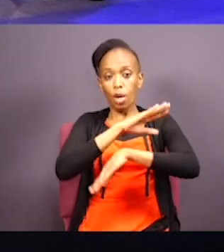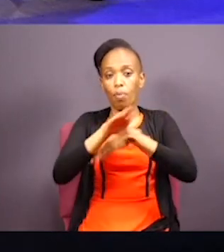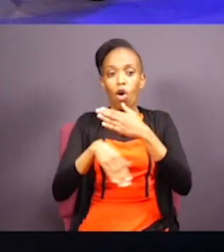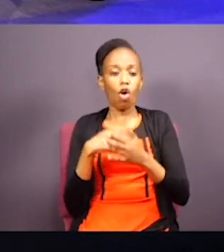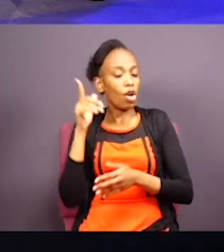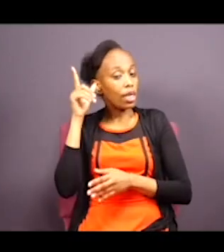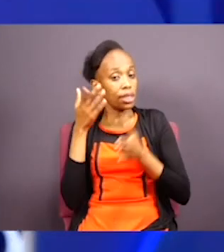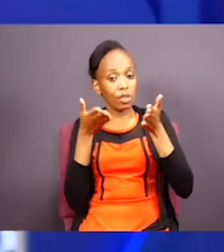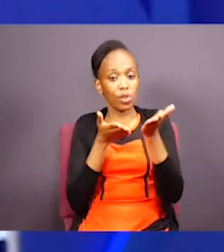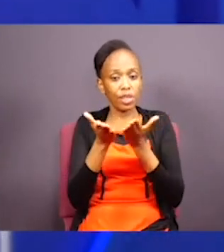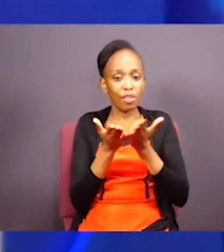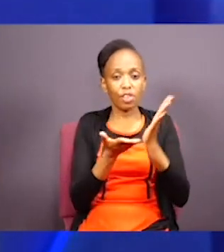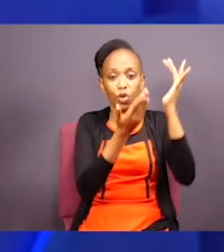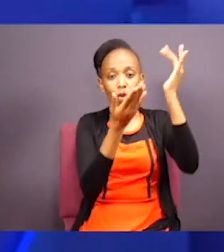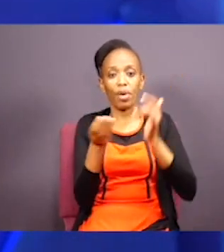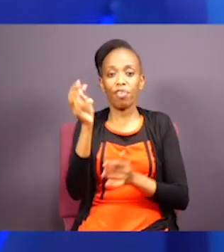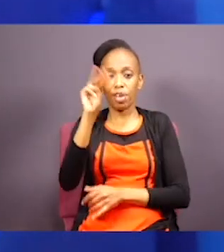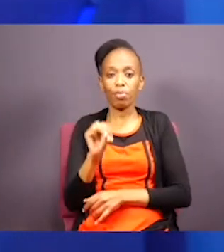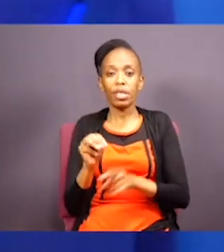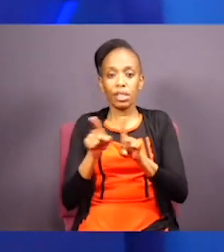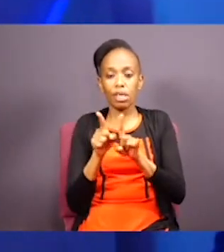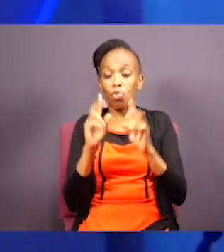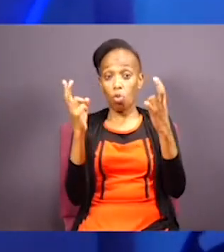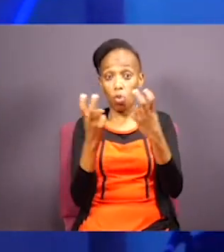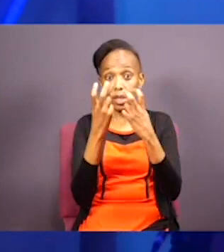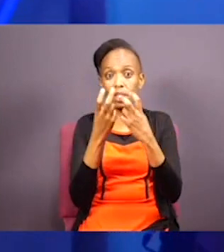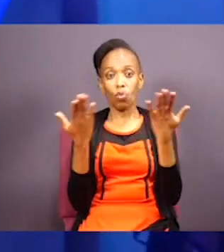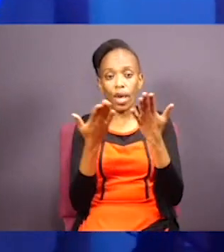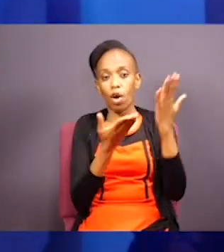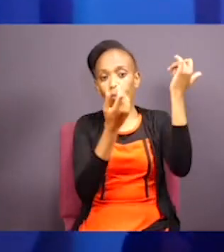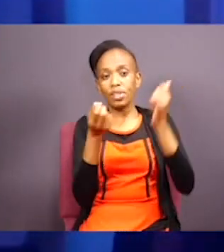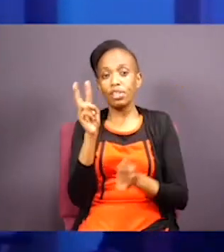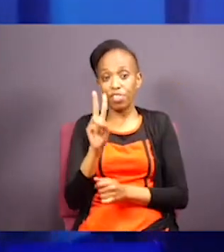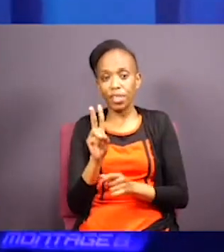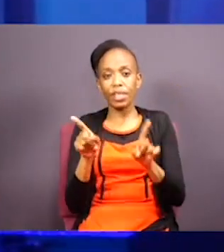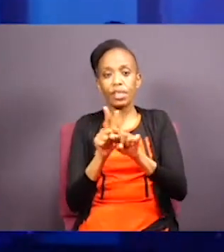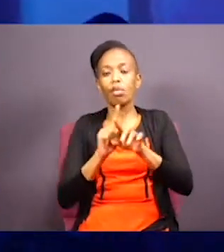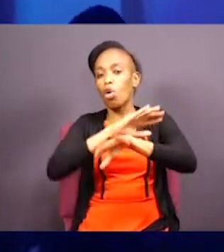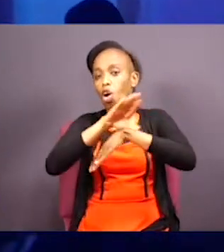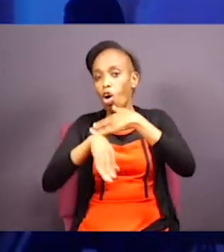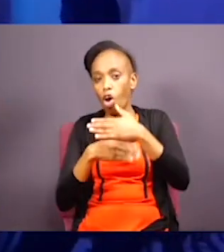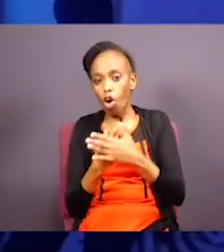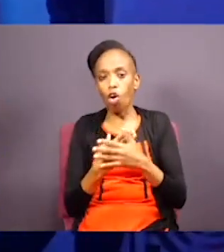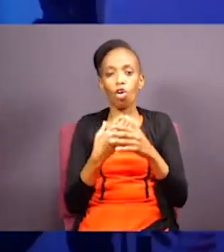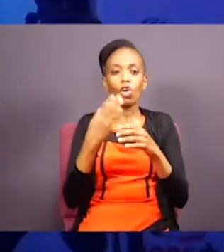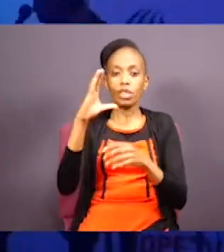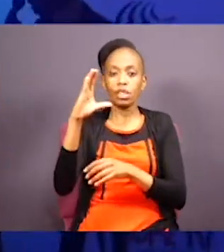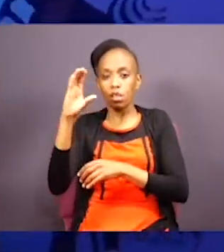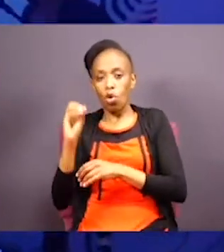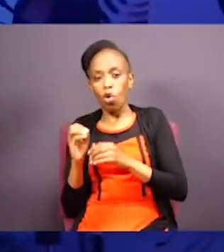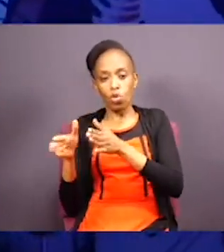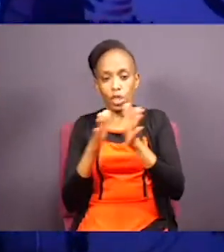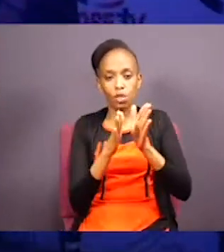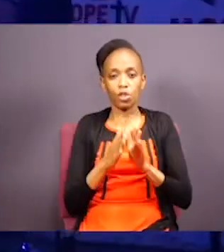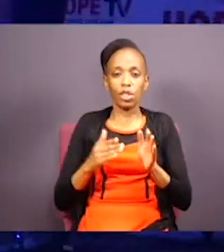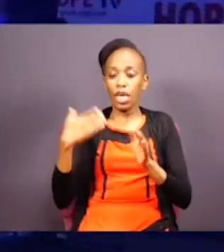you listening to this service on Hope FM and those of you watching us on Hope TV and on all our Citam Church online